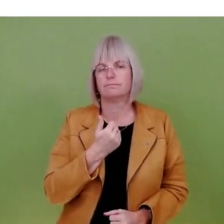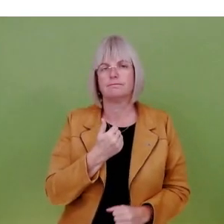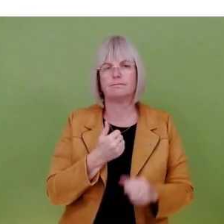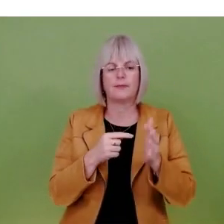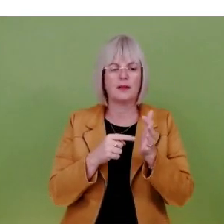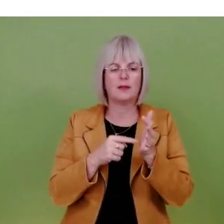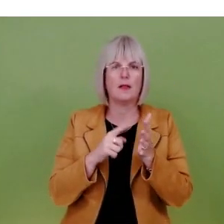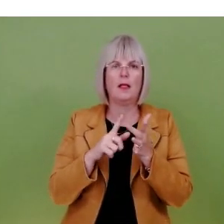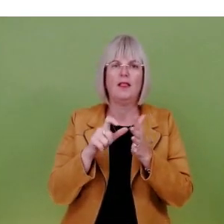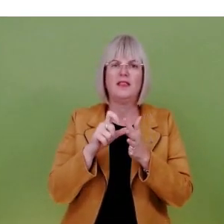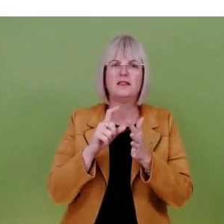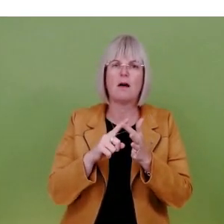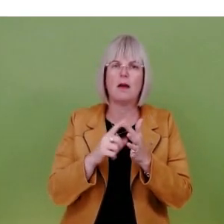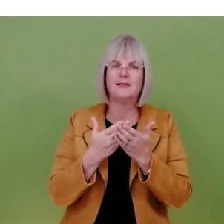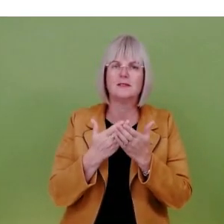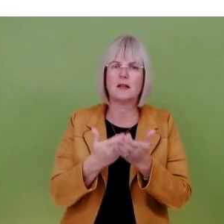tackling